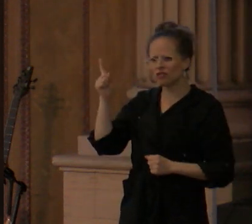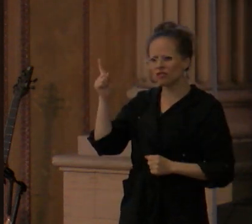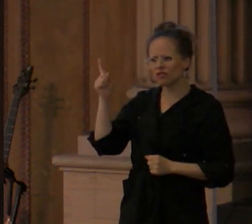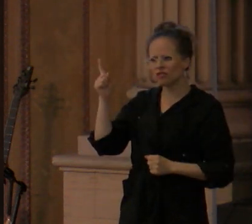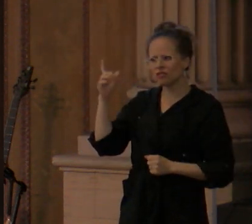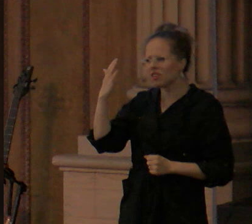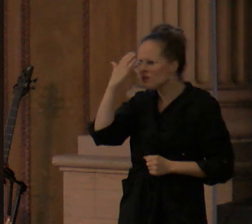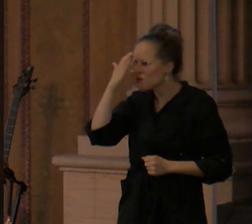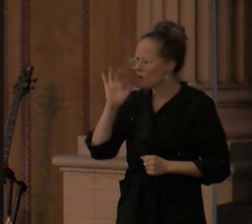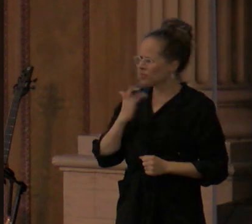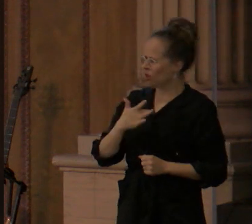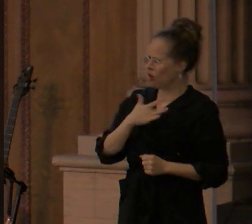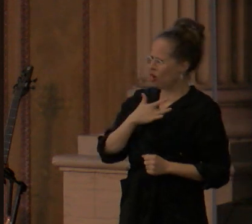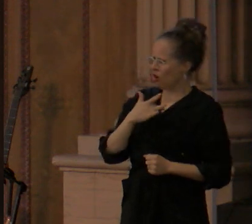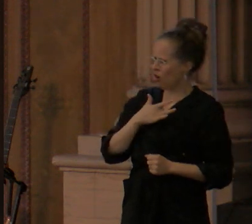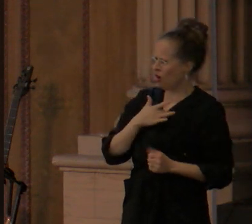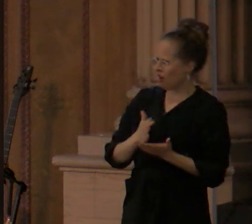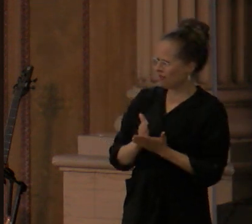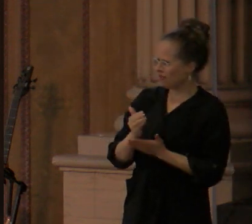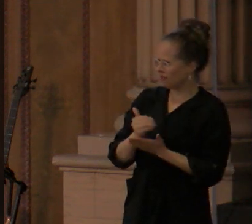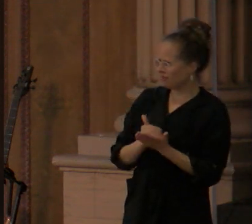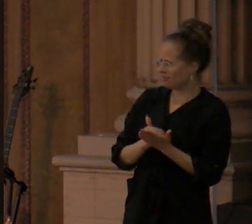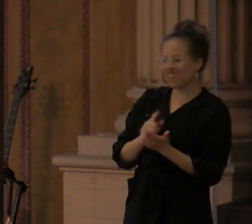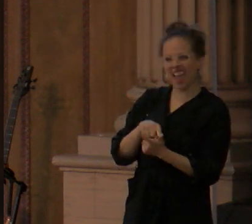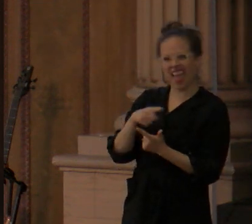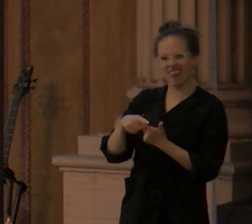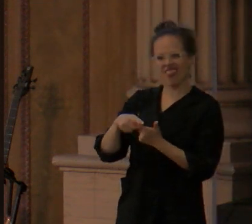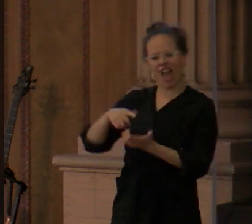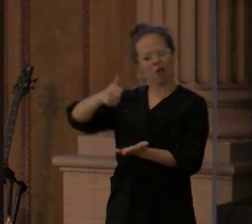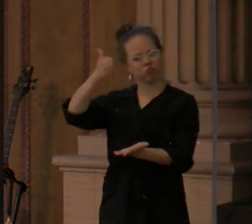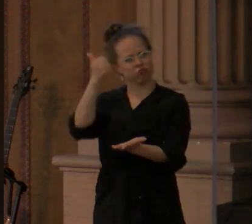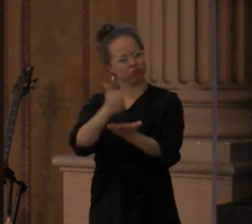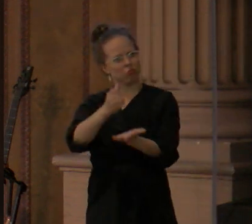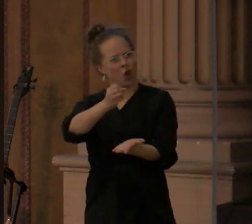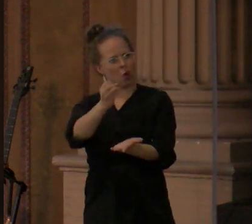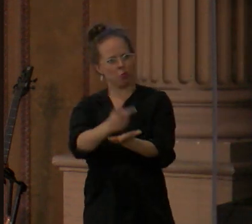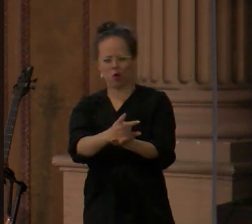knows our hearts, and then puts a stamp of approval on us.